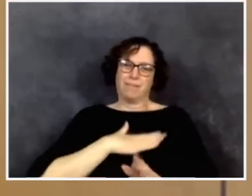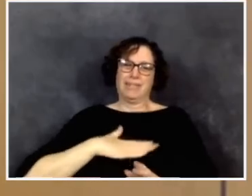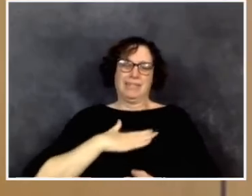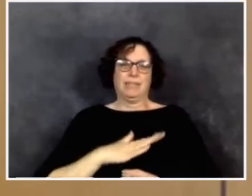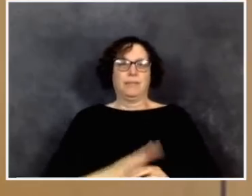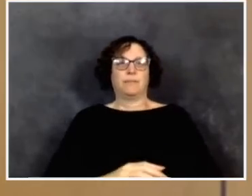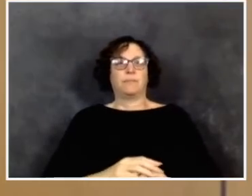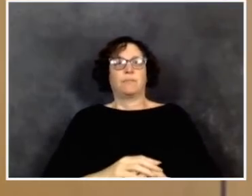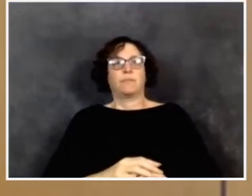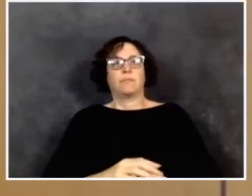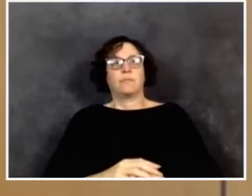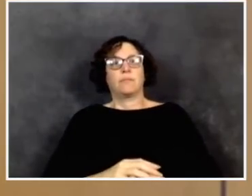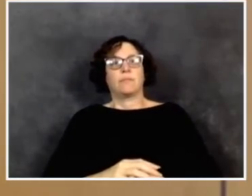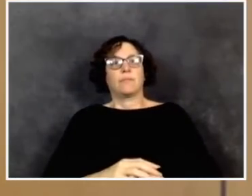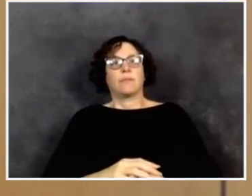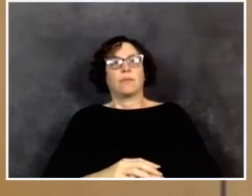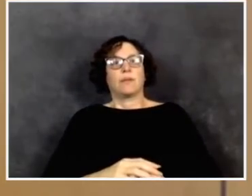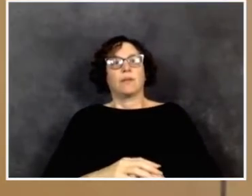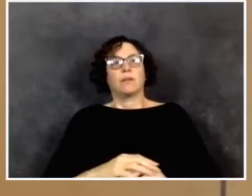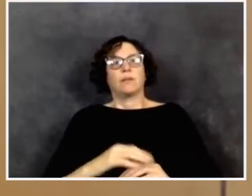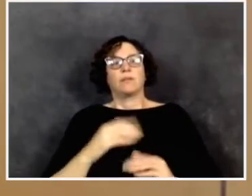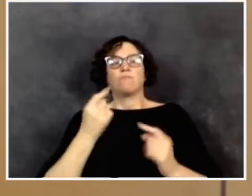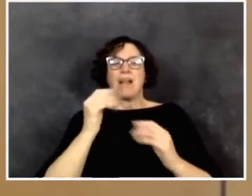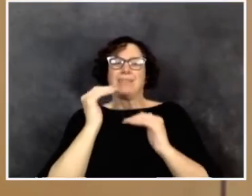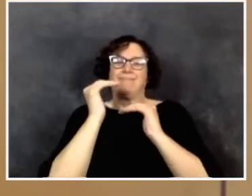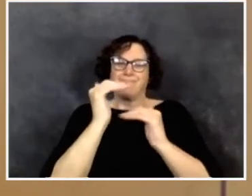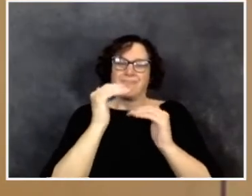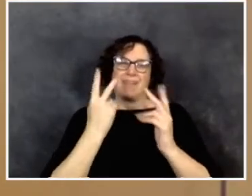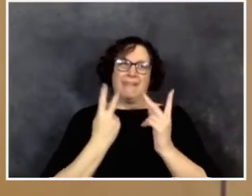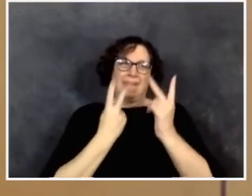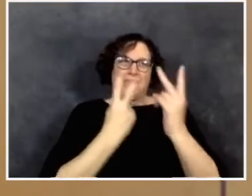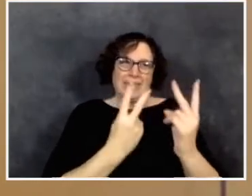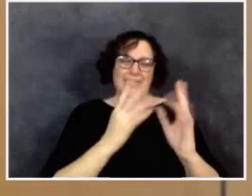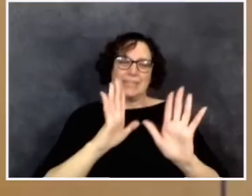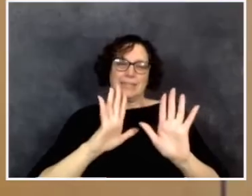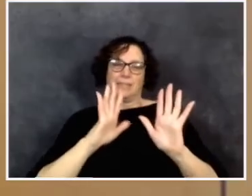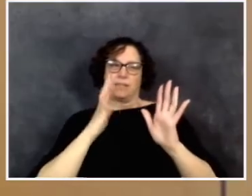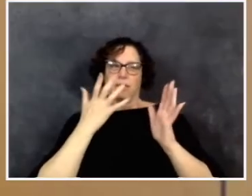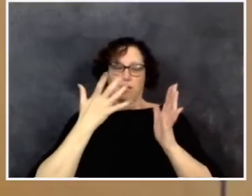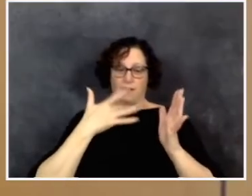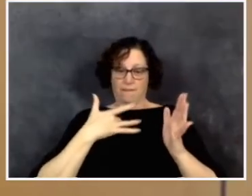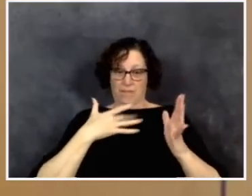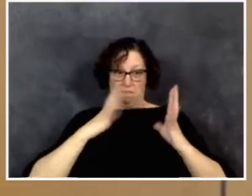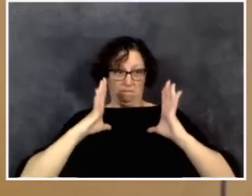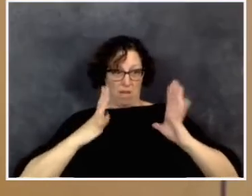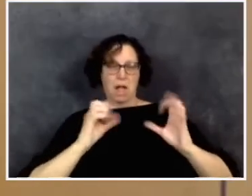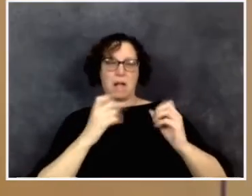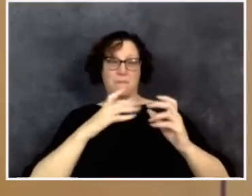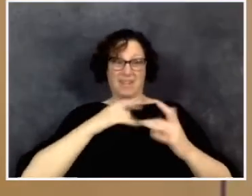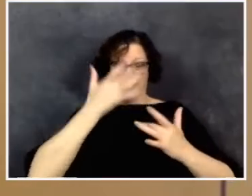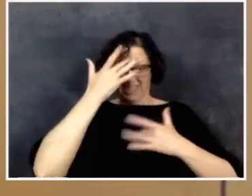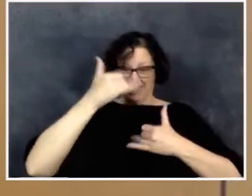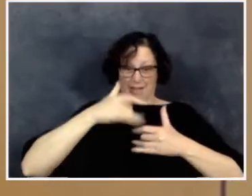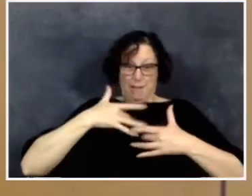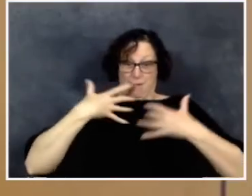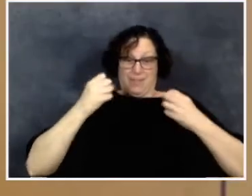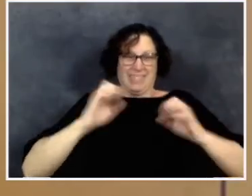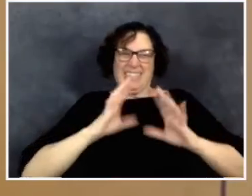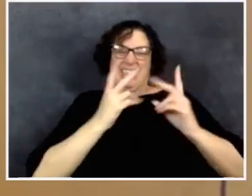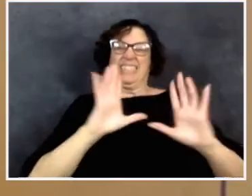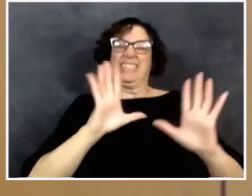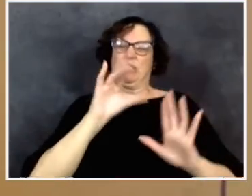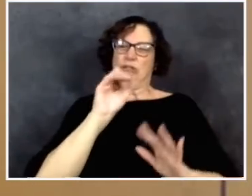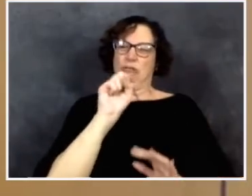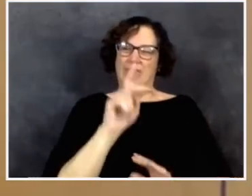limit visitors to elderly and that I put in place those 3 really crucial preventive measures